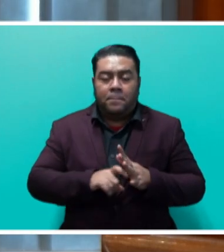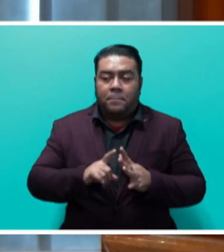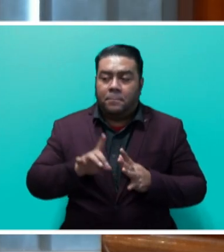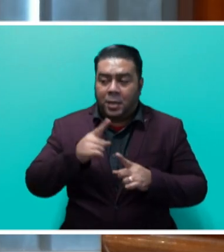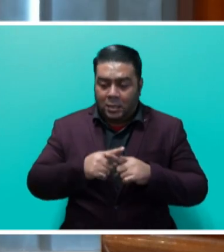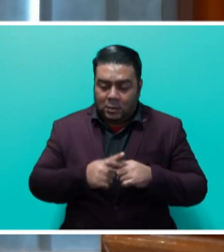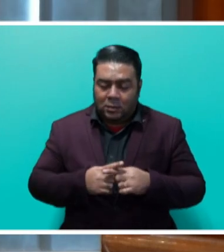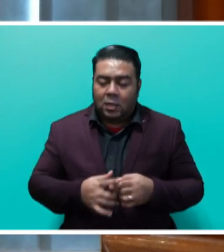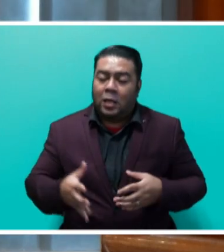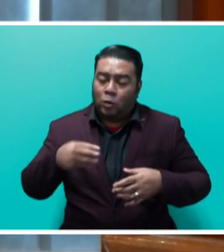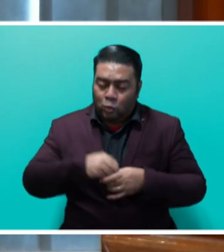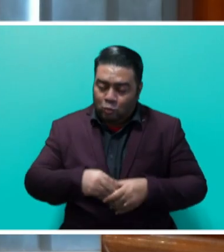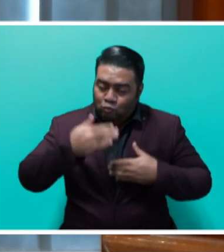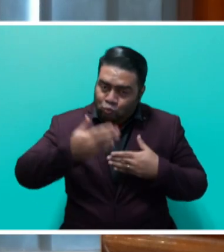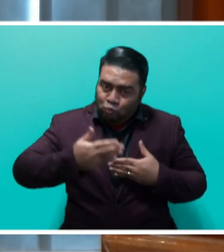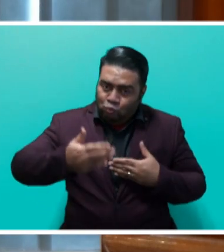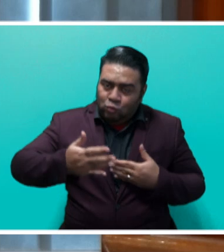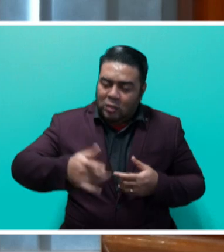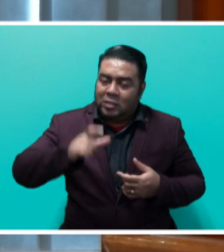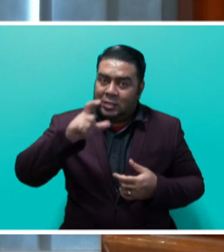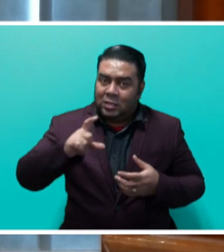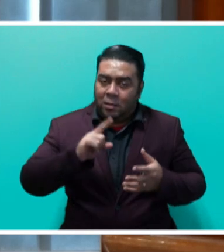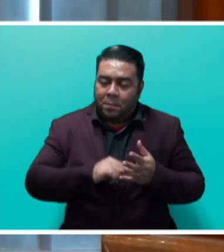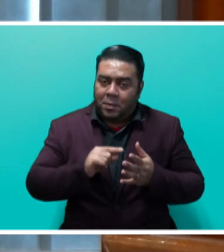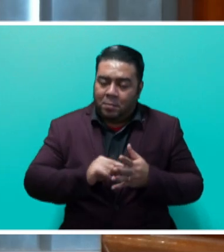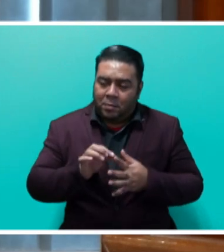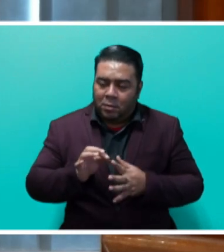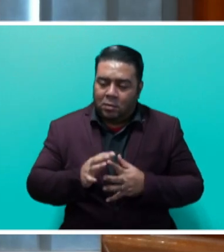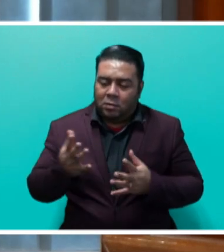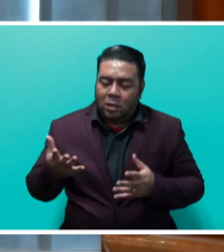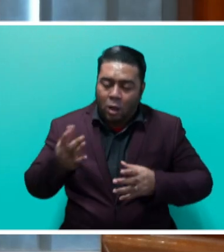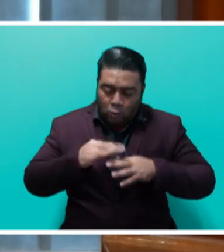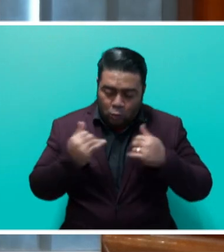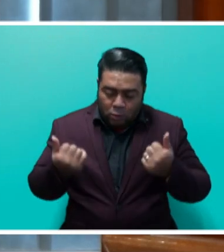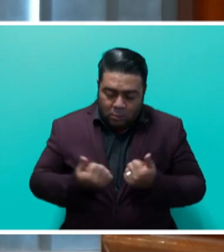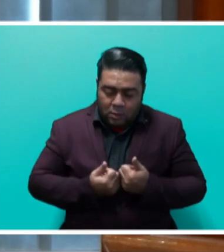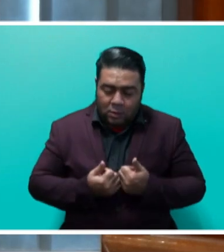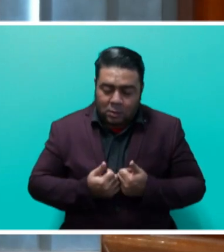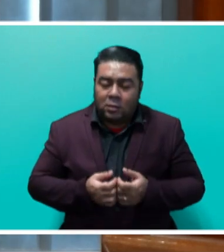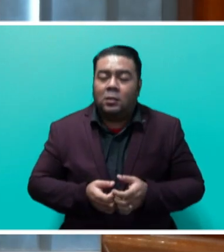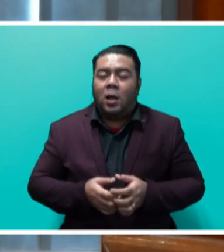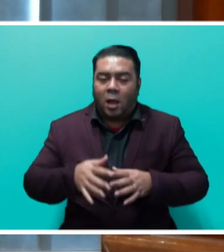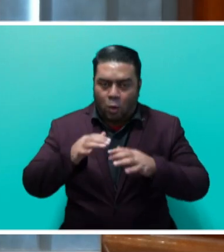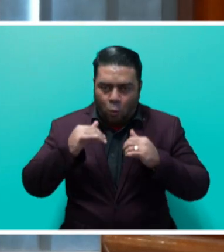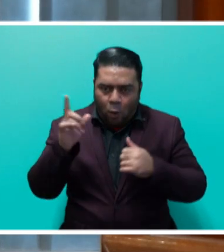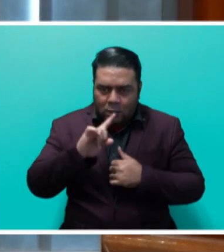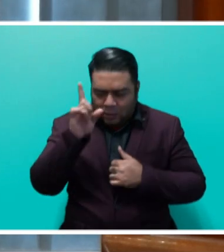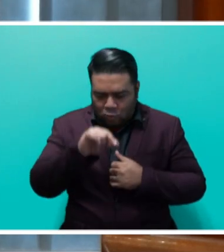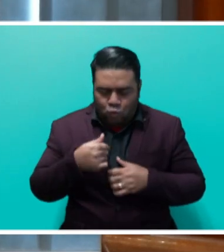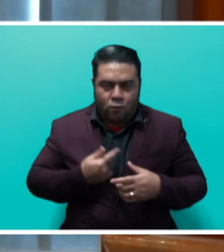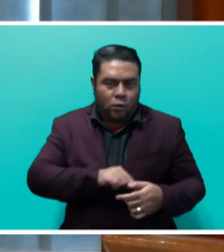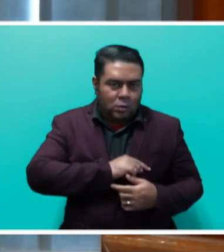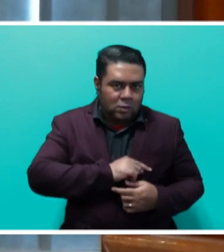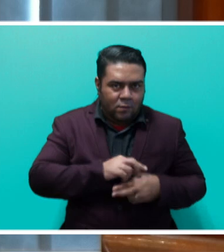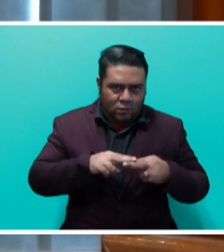and also closely looking at the CPTPP agreement as well, sir, in terms of what that can do